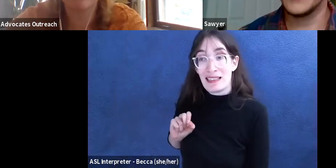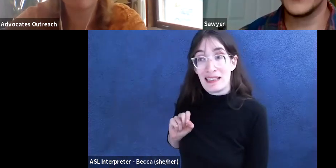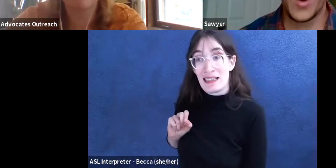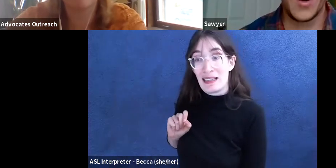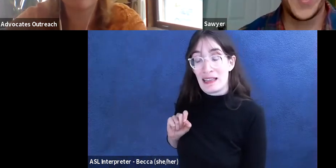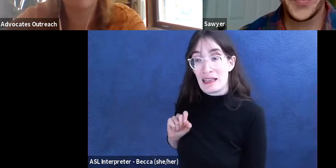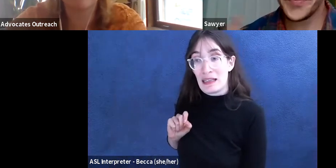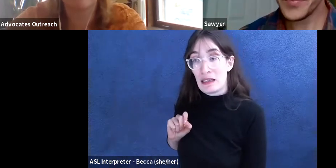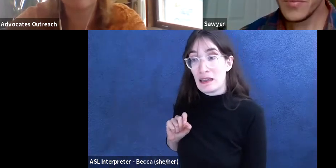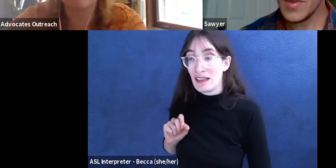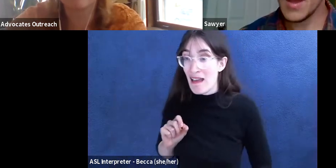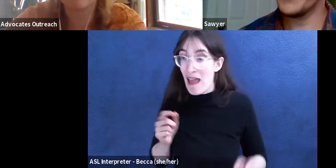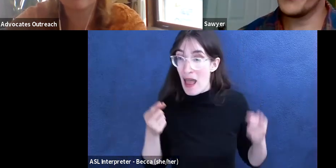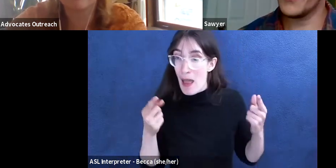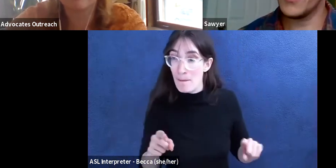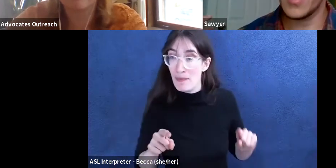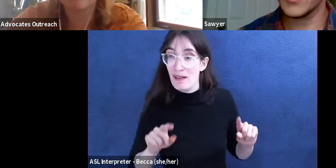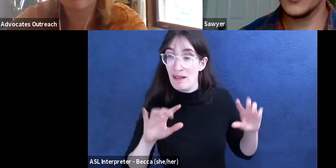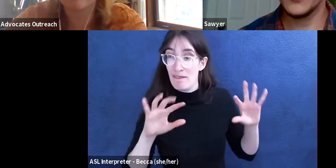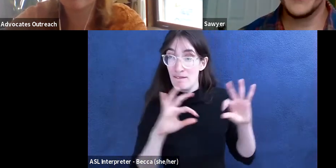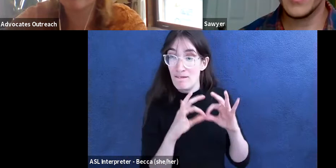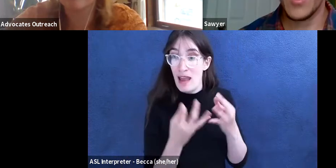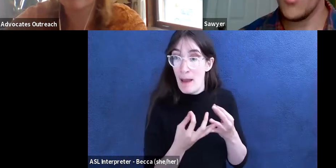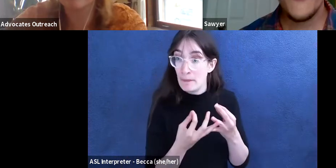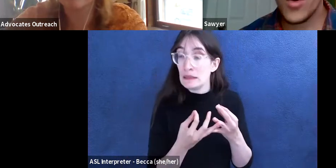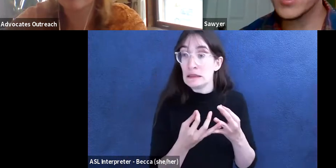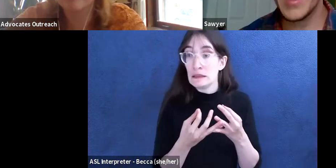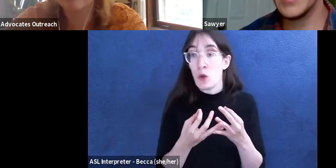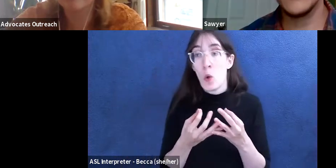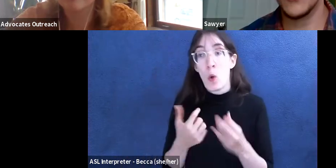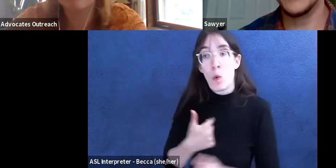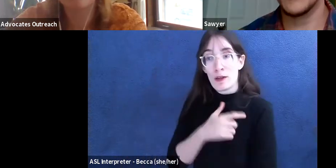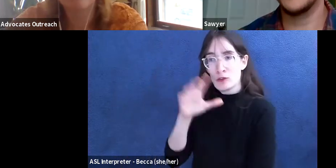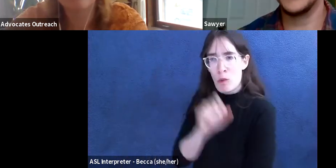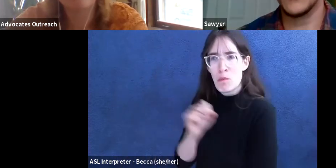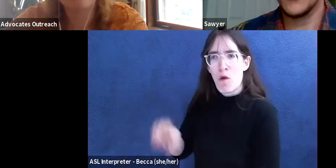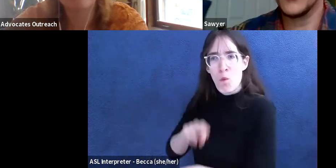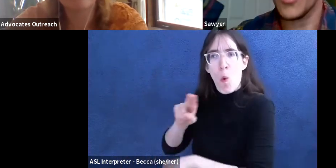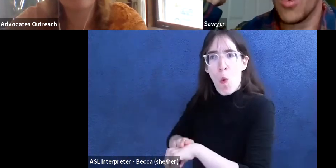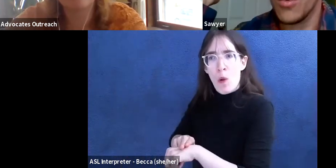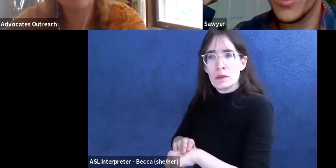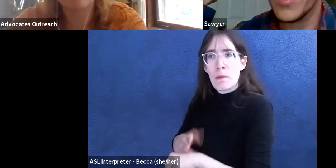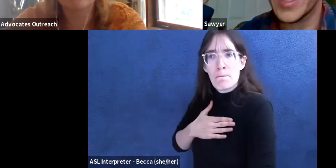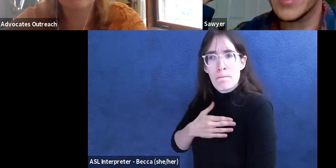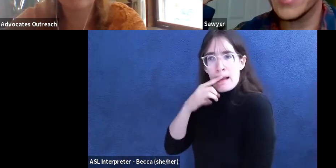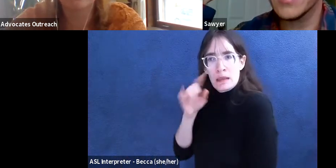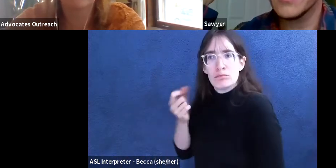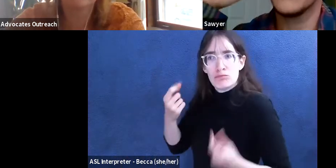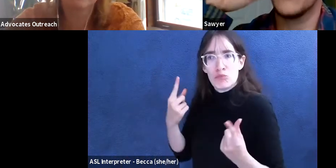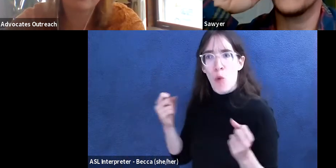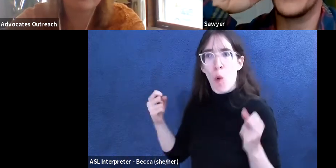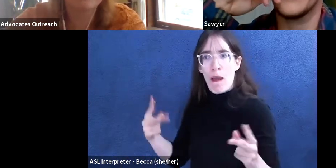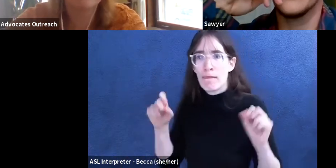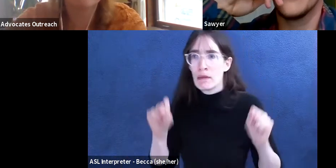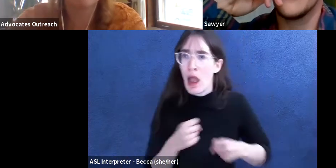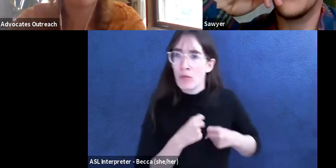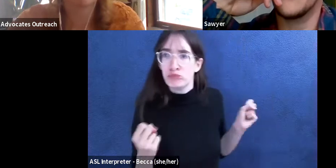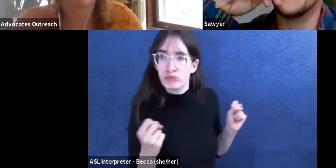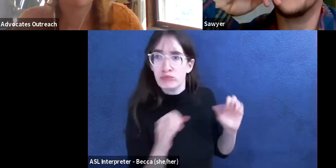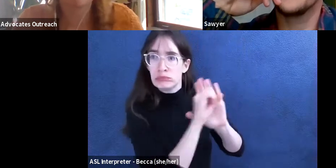that may be the case, that that's who they are, but it might not be. And so if you want them to